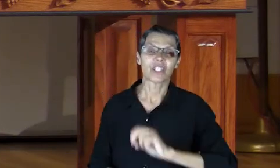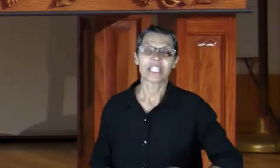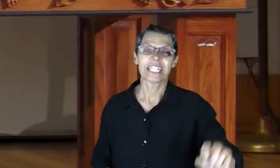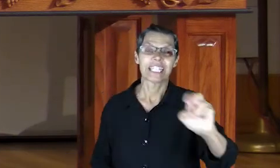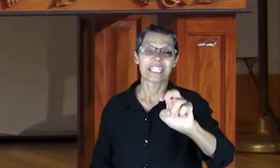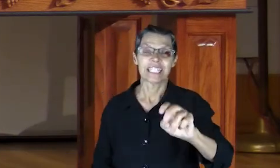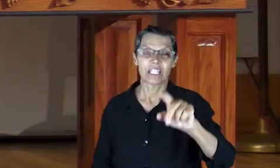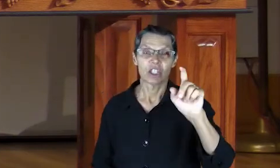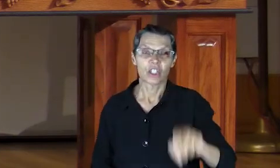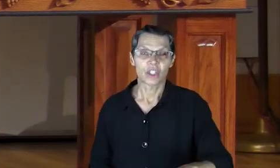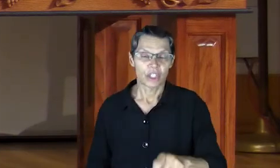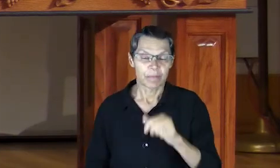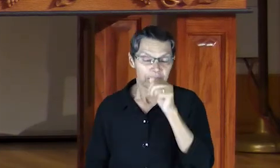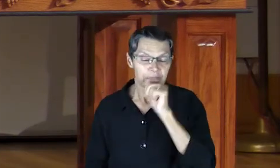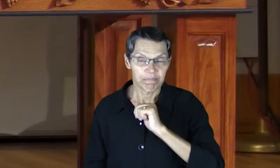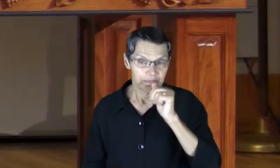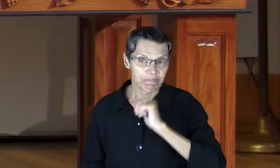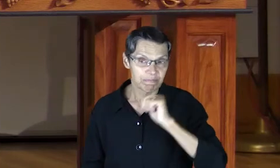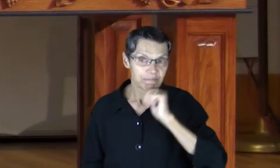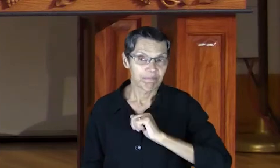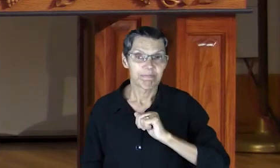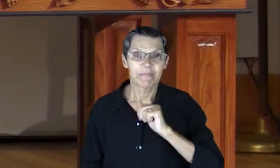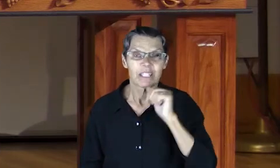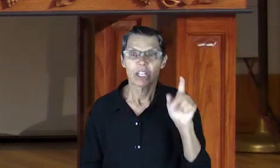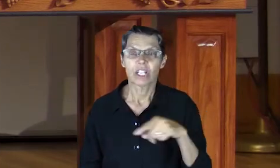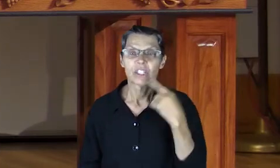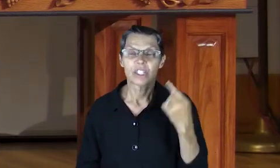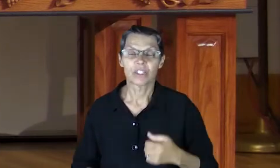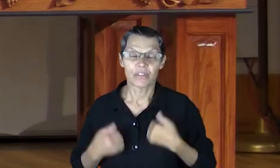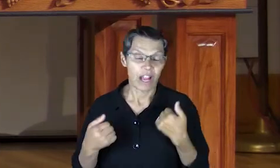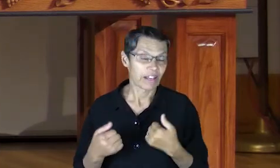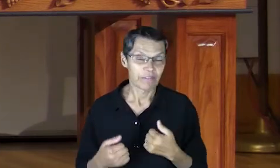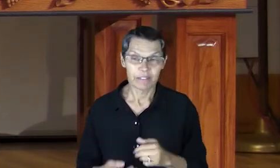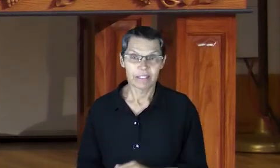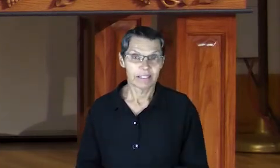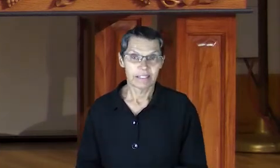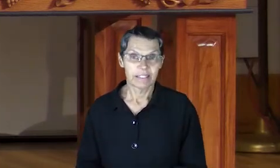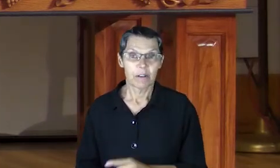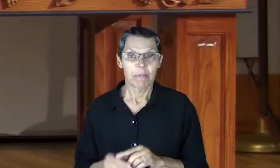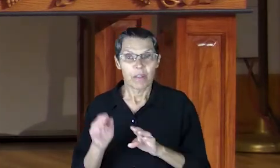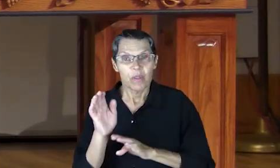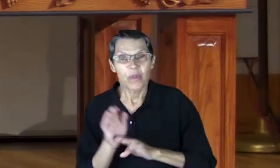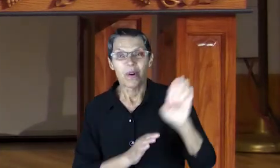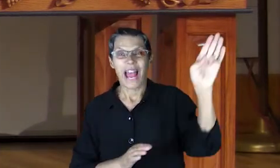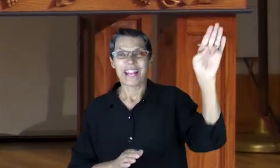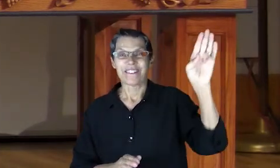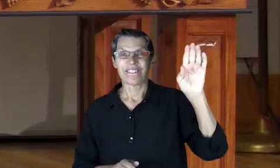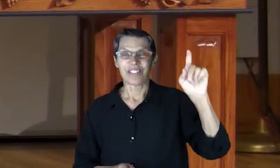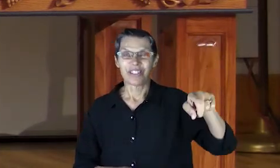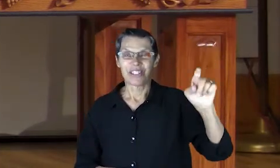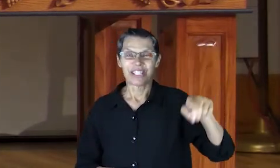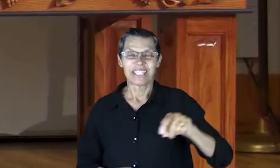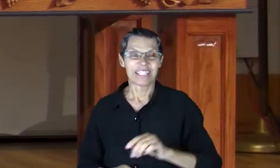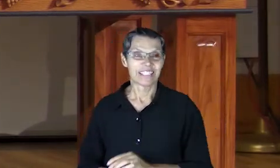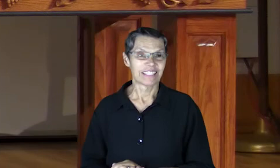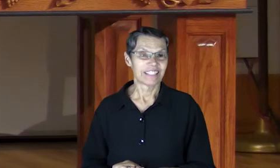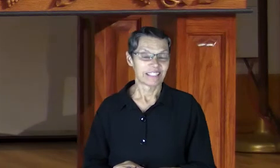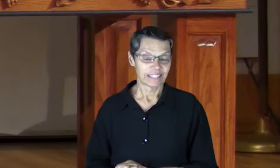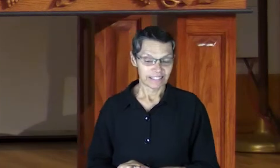endure. And maybe not just survive, but thrive.